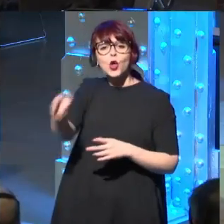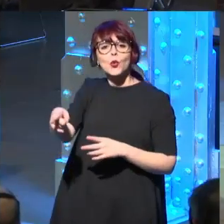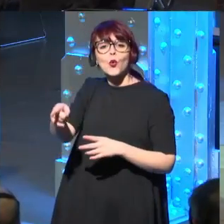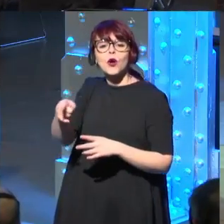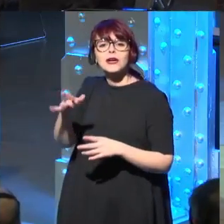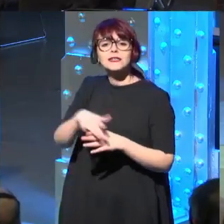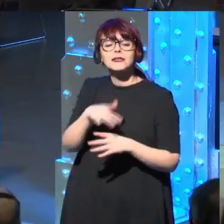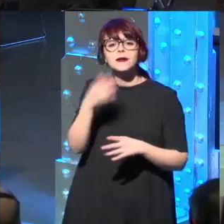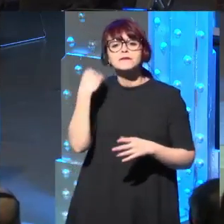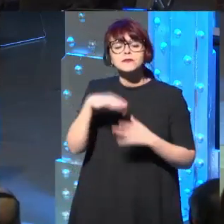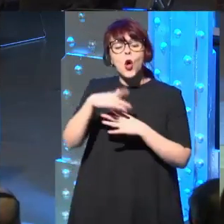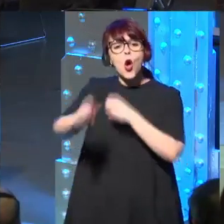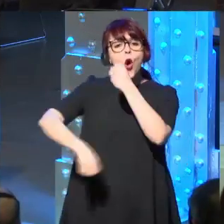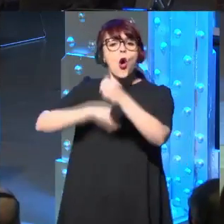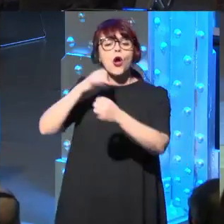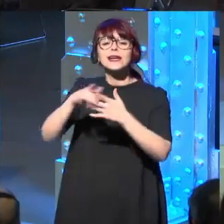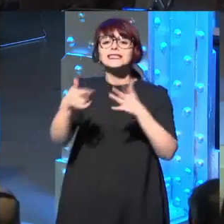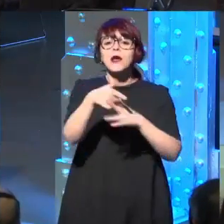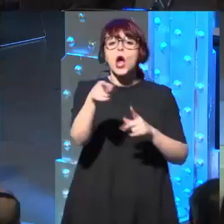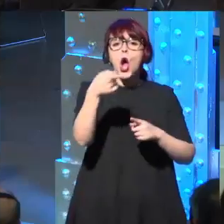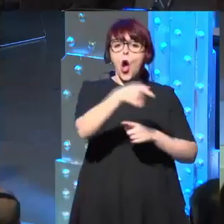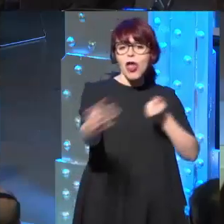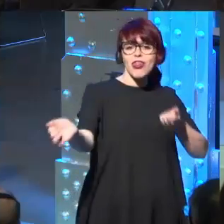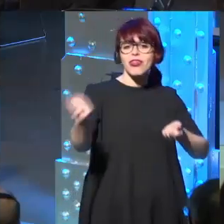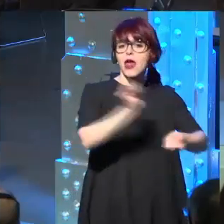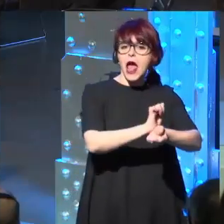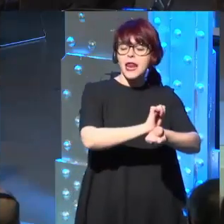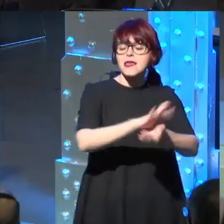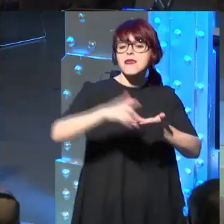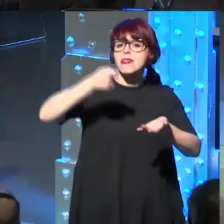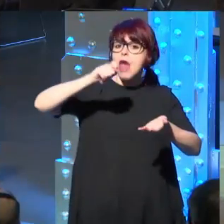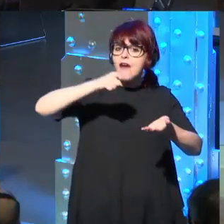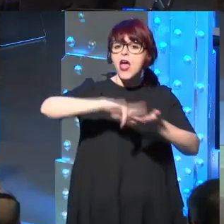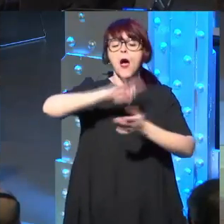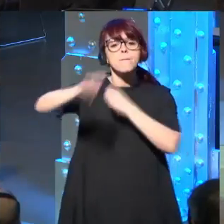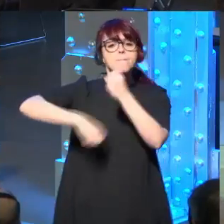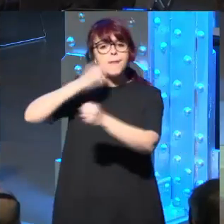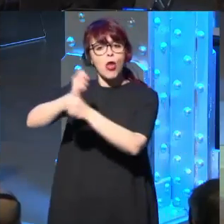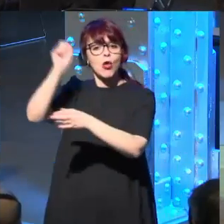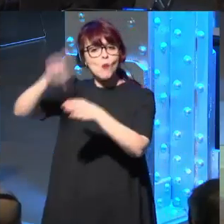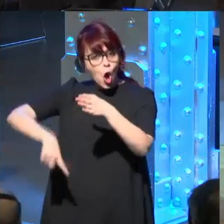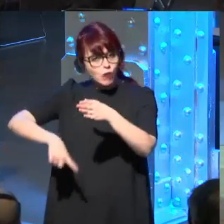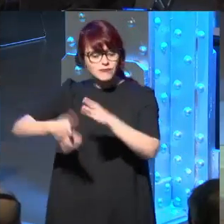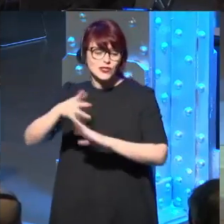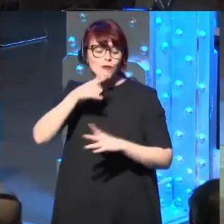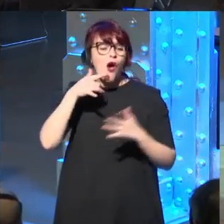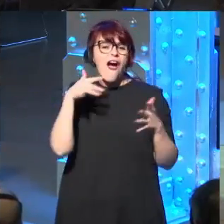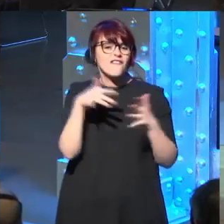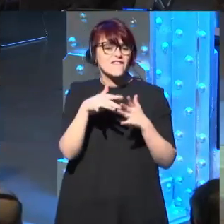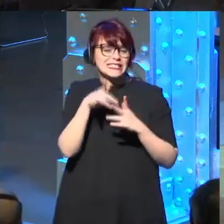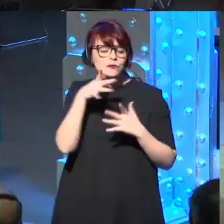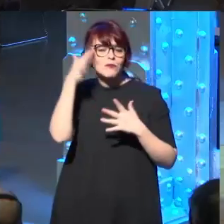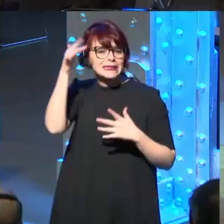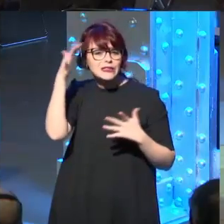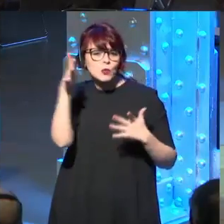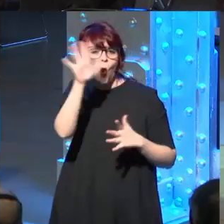it's finished, that nothing can get out of it. As I was writing this book, or just before I began writing the book,